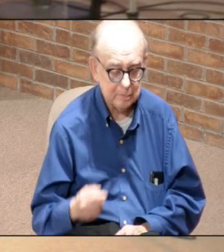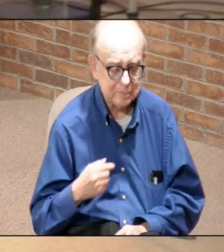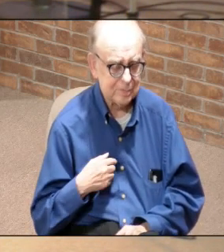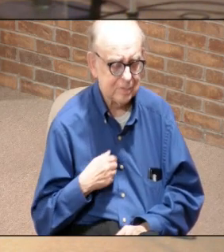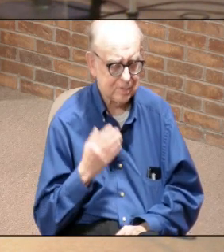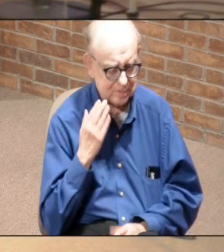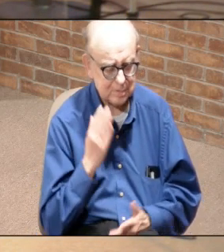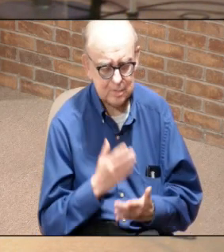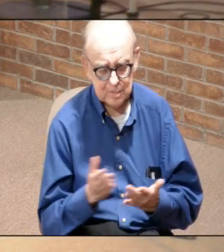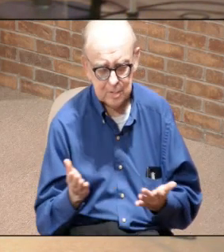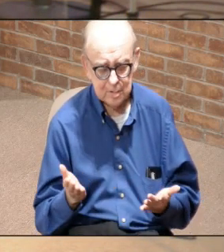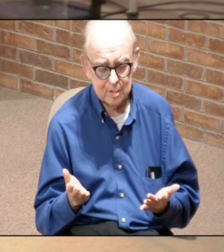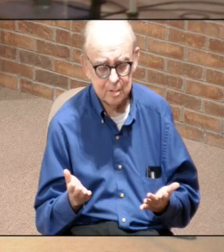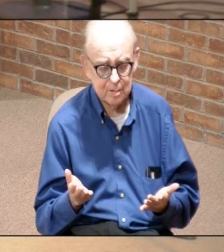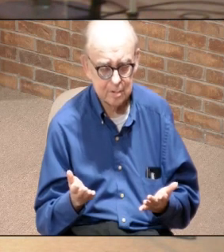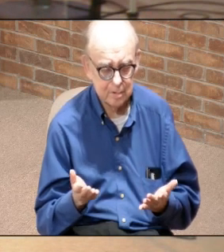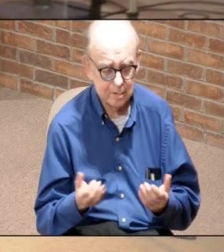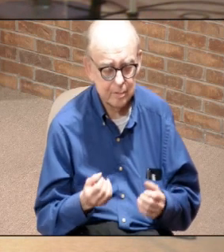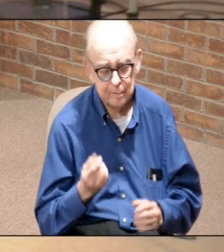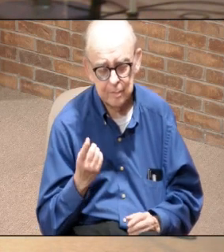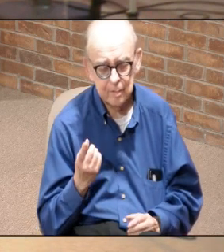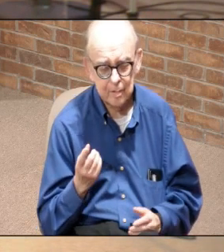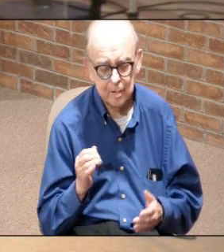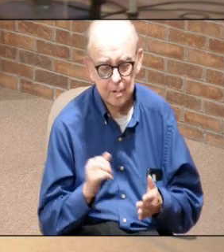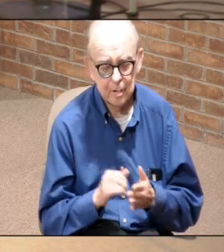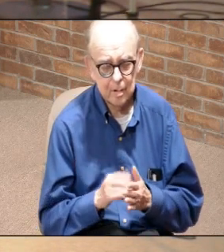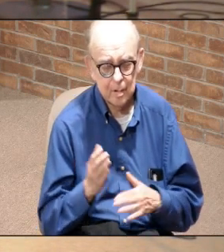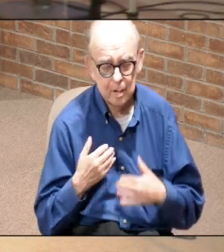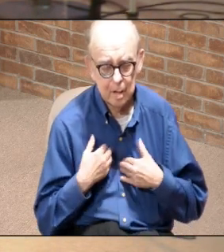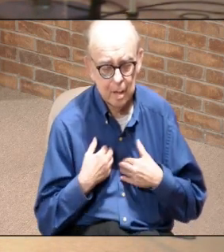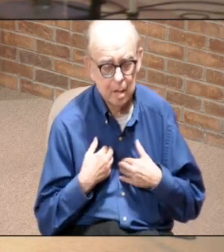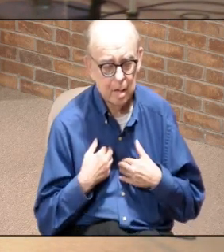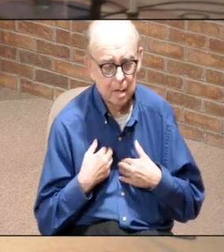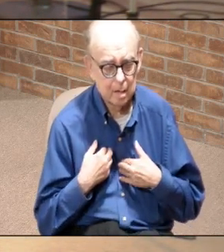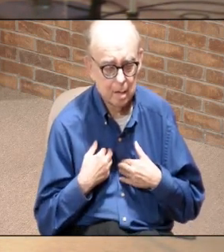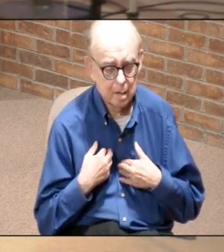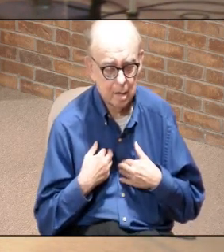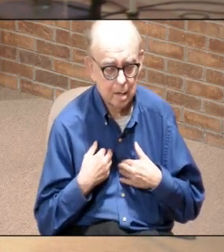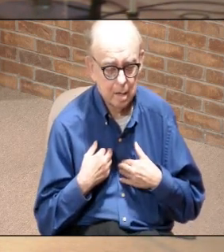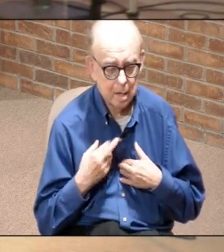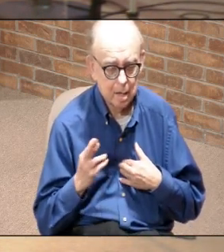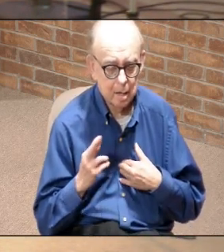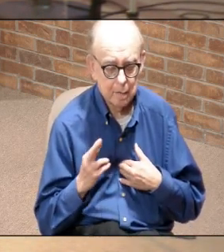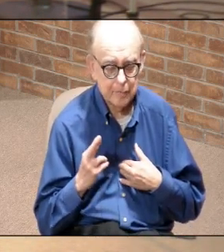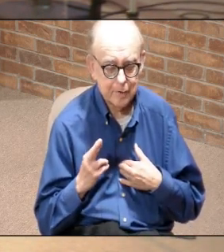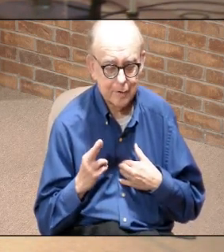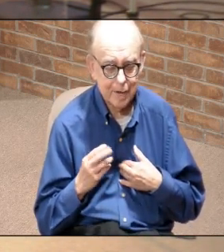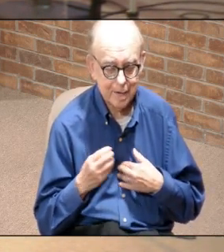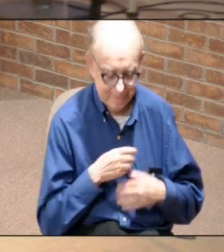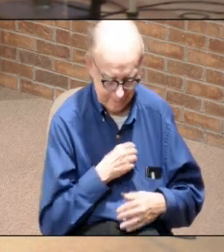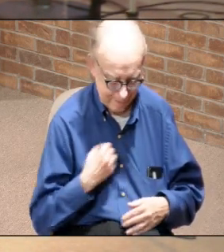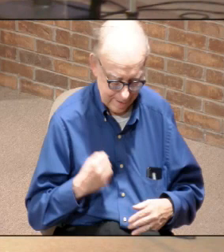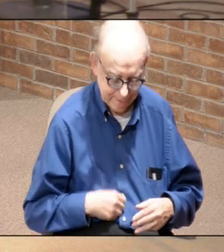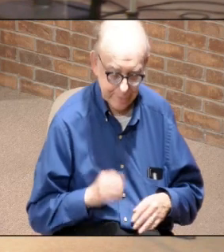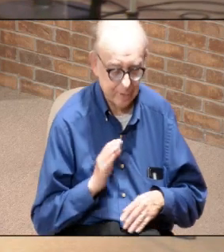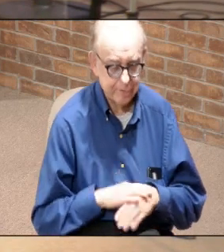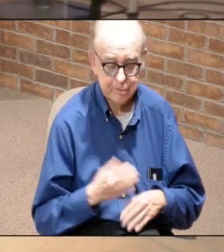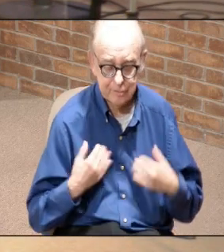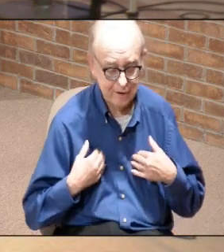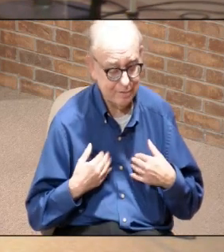I know some of you want to understand that you might have this big red S on your chest, but no, it